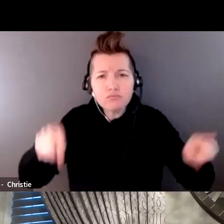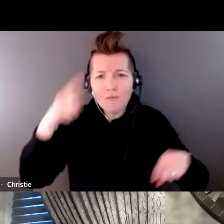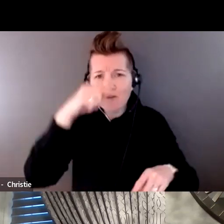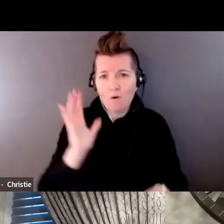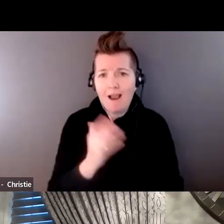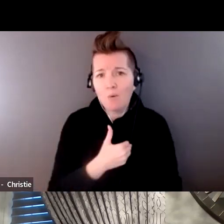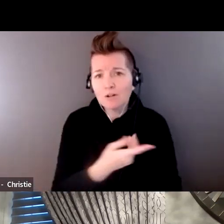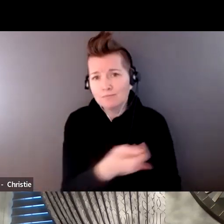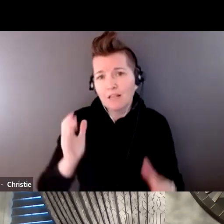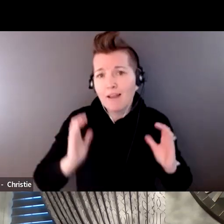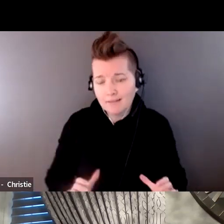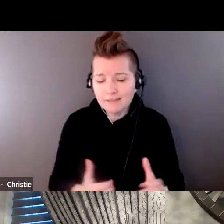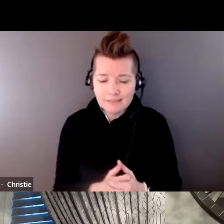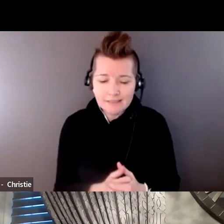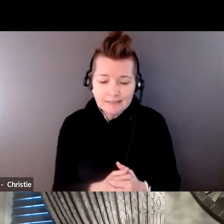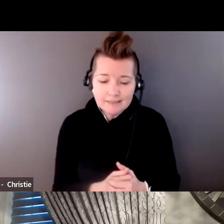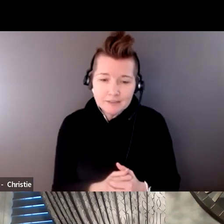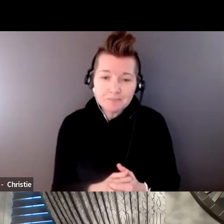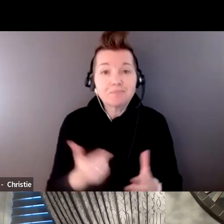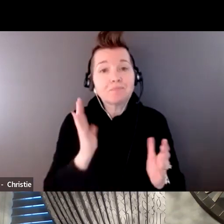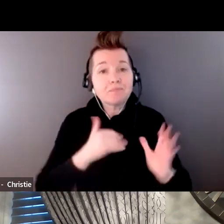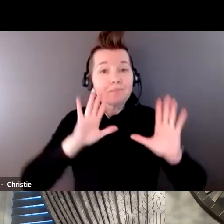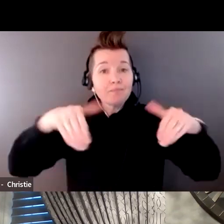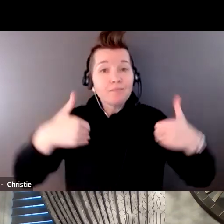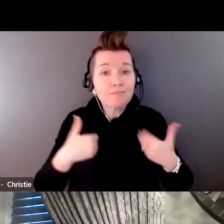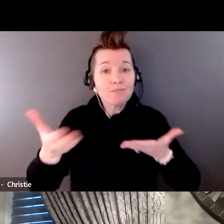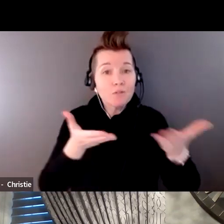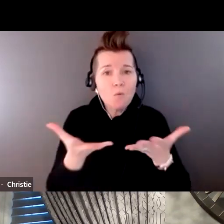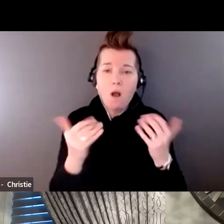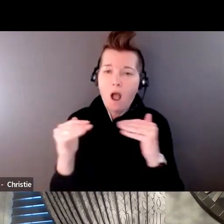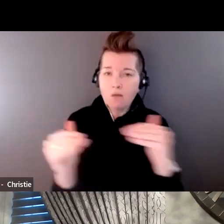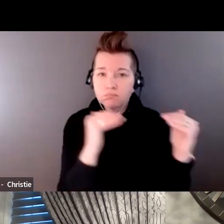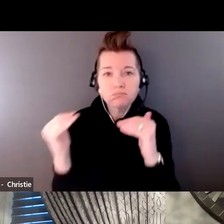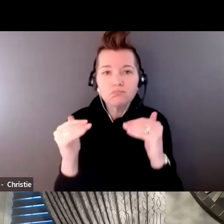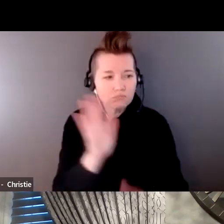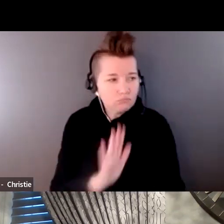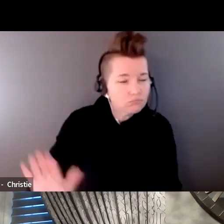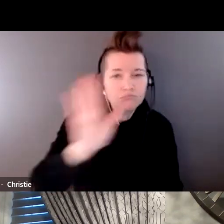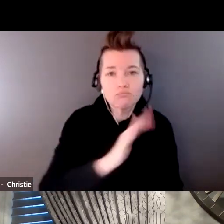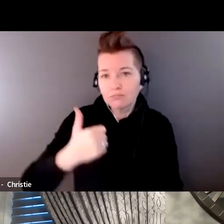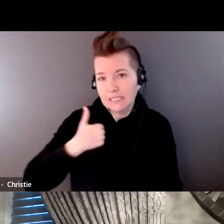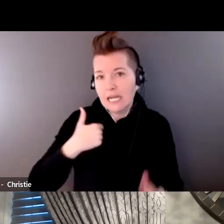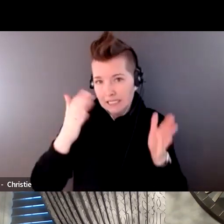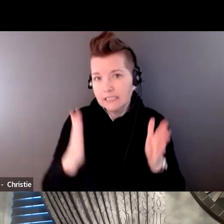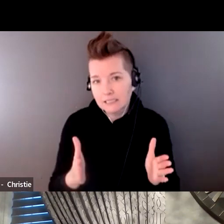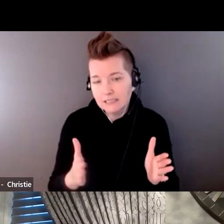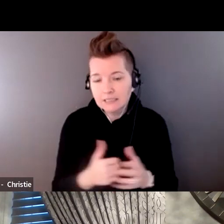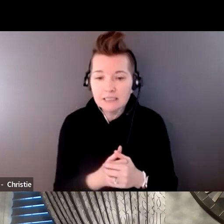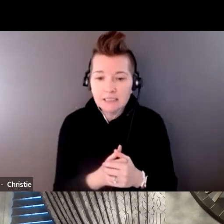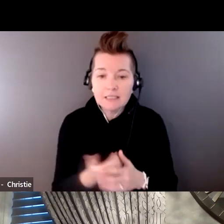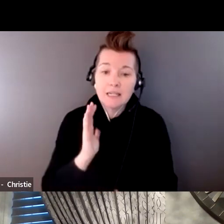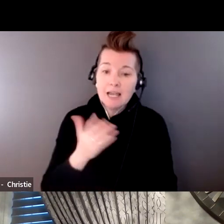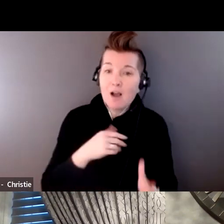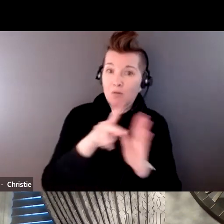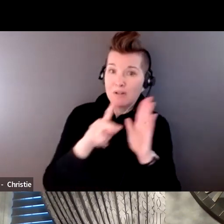mission is, much like many, making autism services equitable for all Canadians. And our guiding principle really empowers